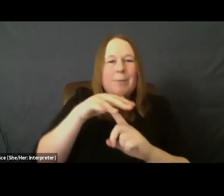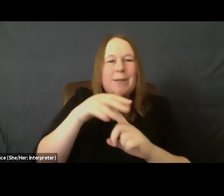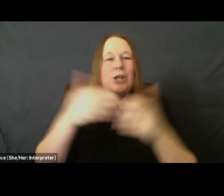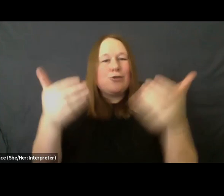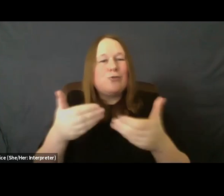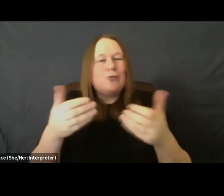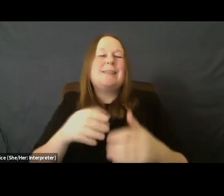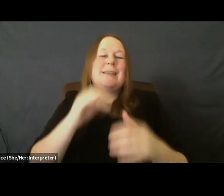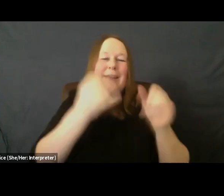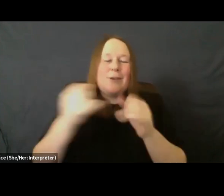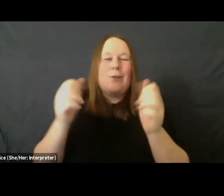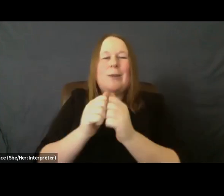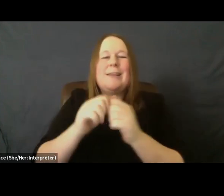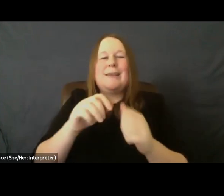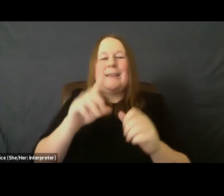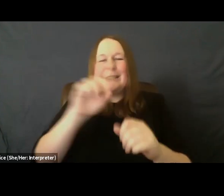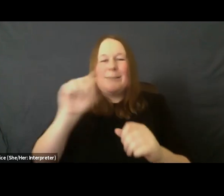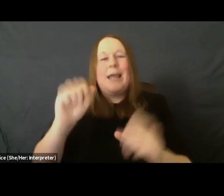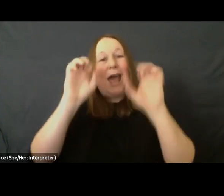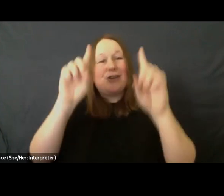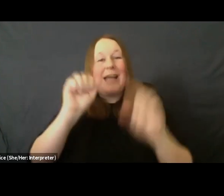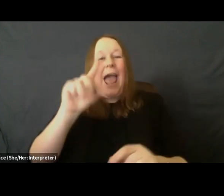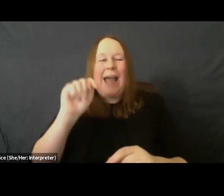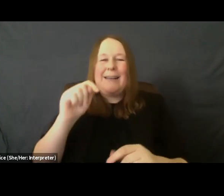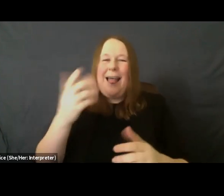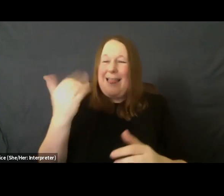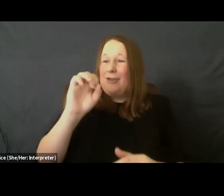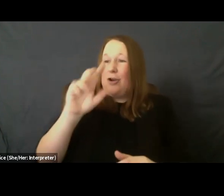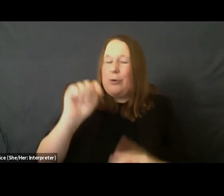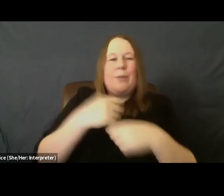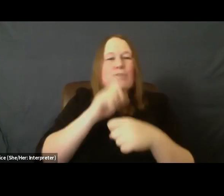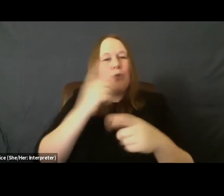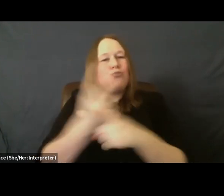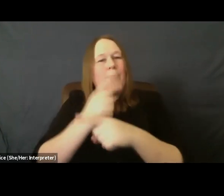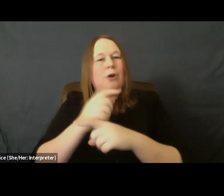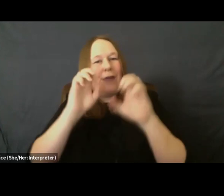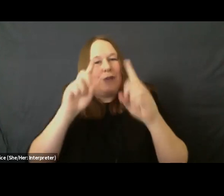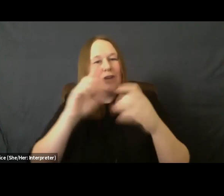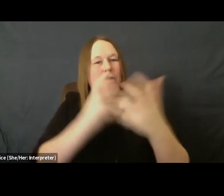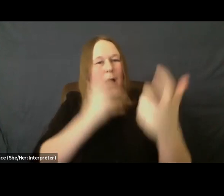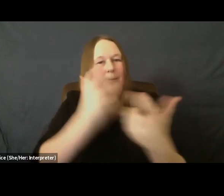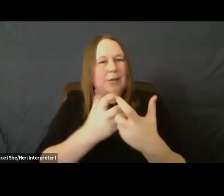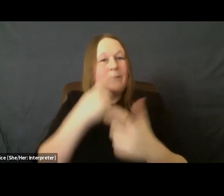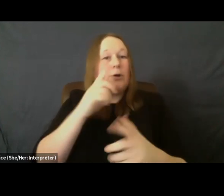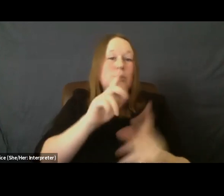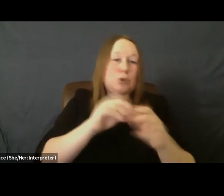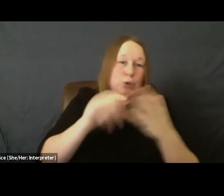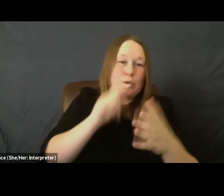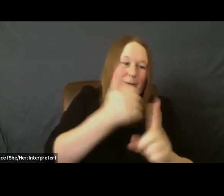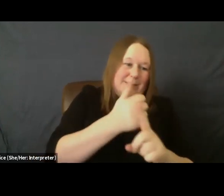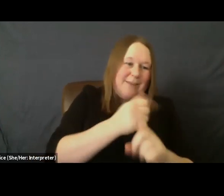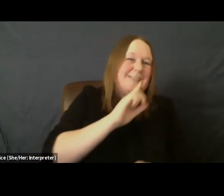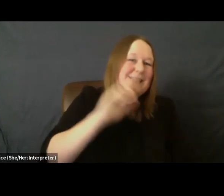with Disabilities Education Act last October to ensure proper educational accommodations for students who are deaf, hard of